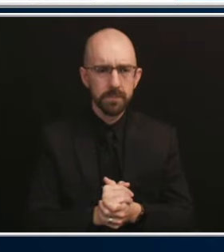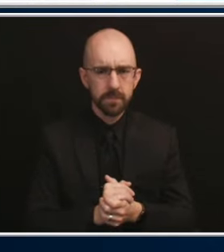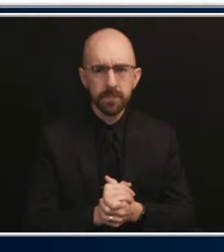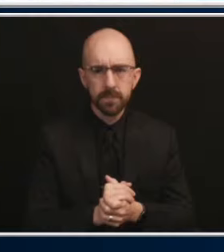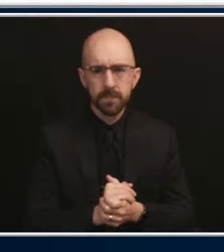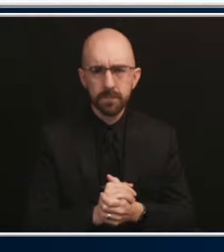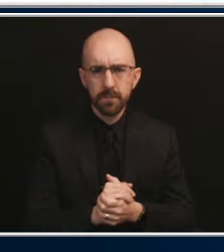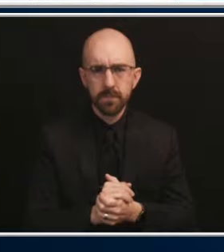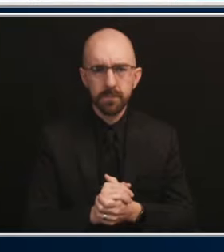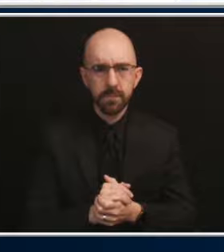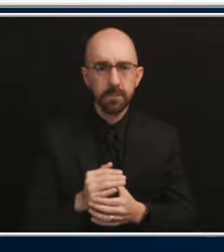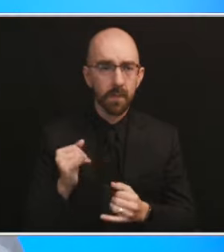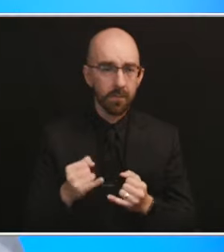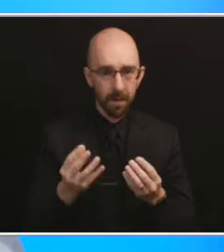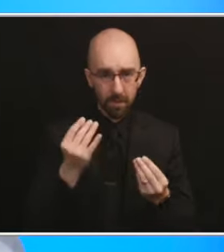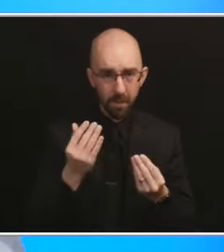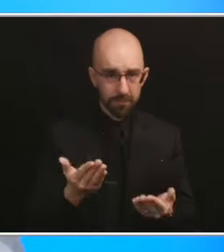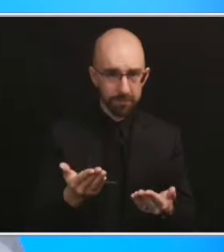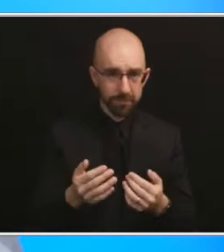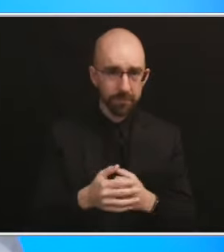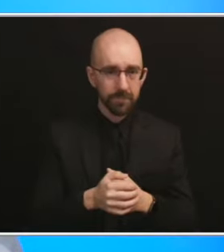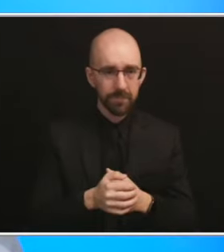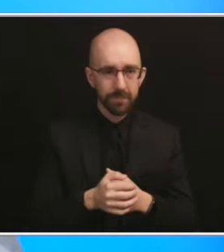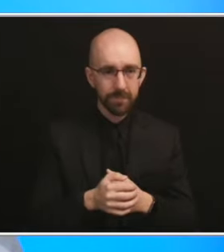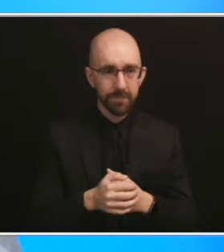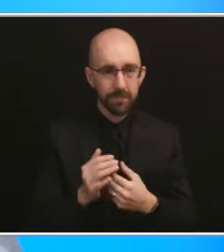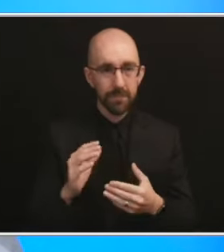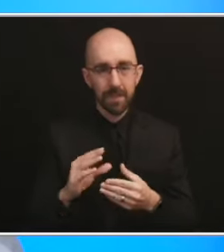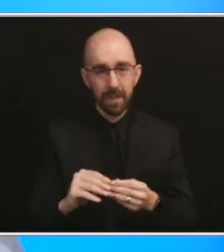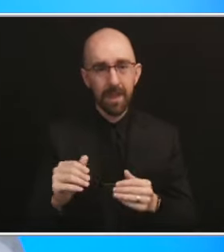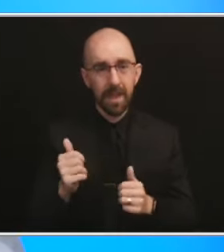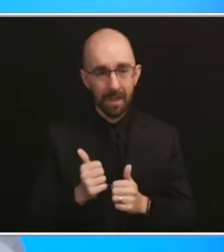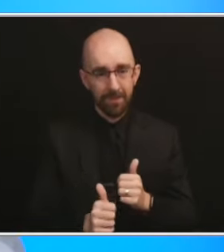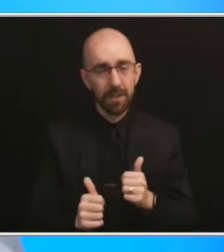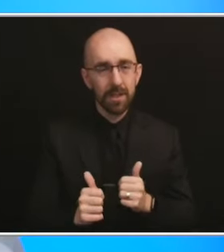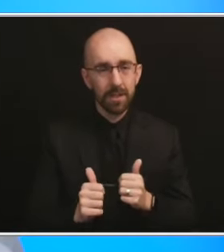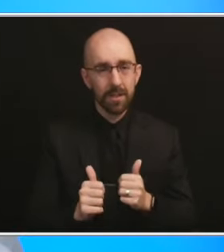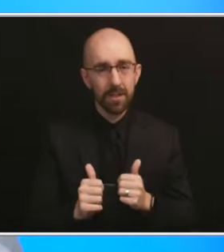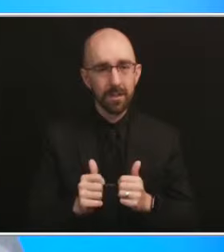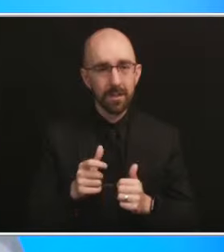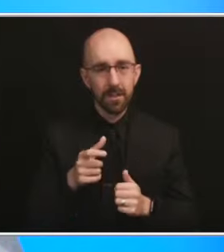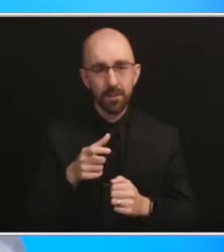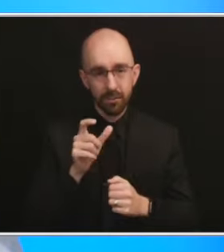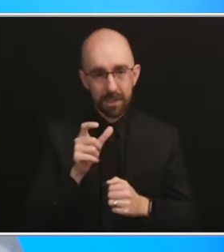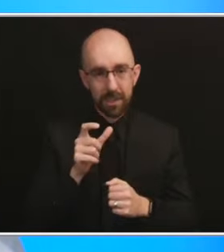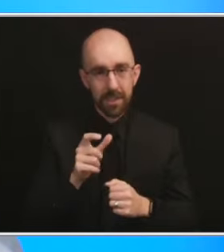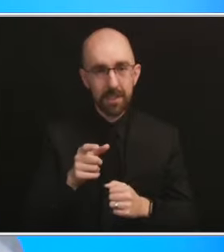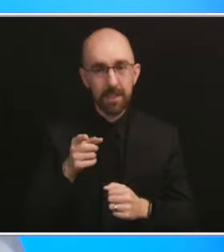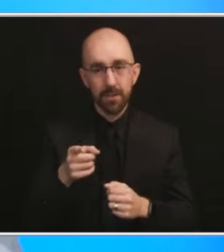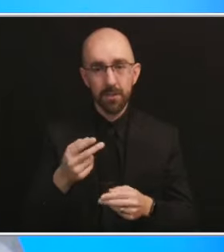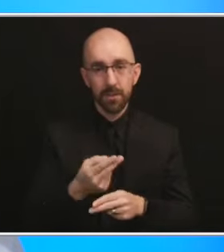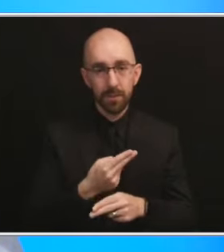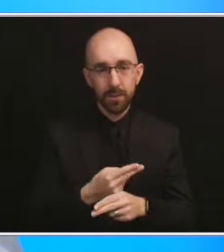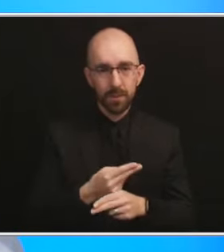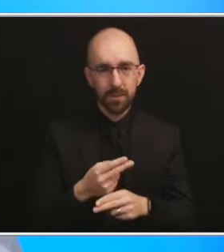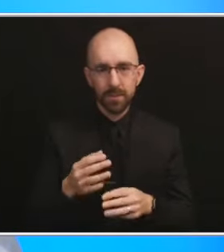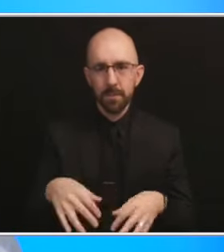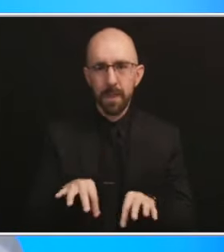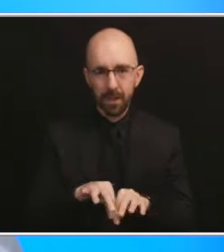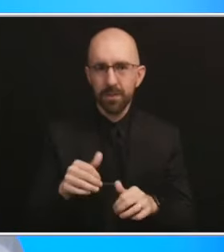Final thought. I'd like to say every sip of drink that you take matters. Every drink